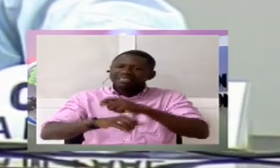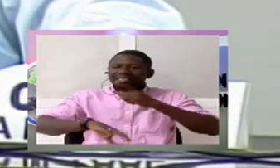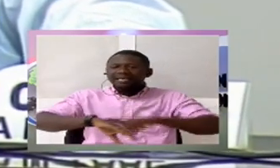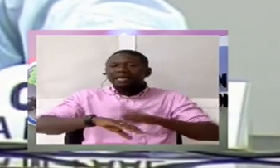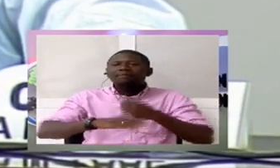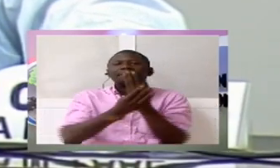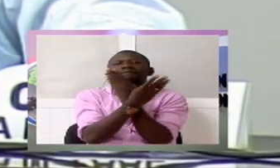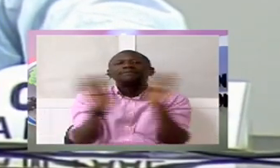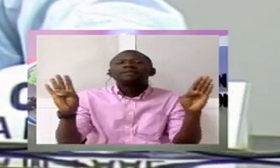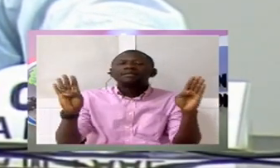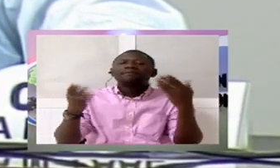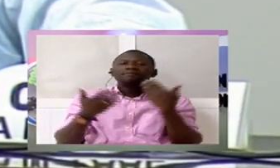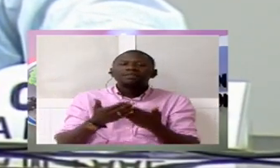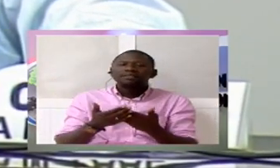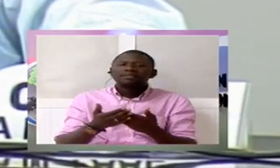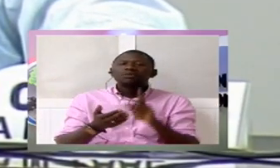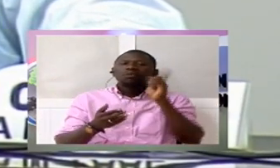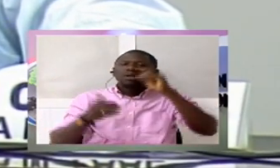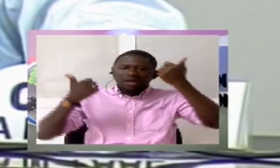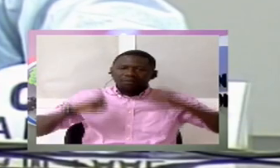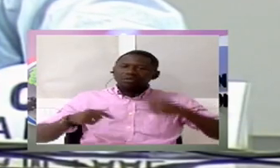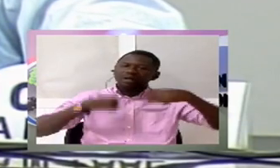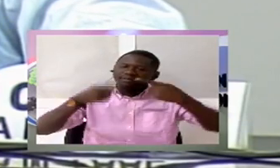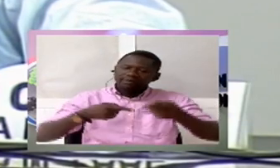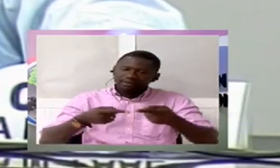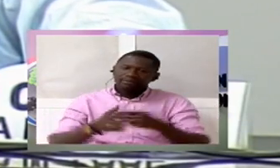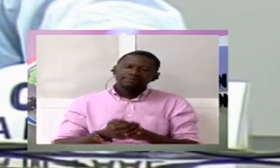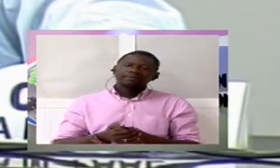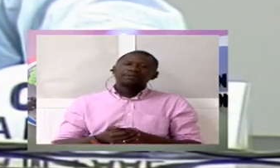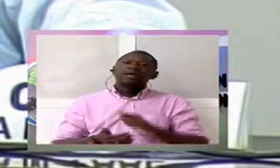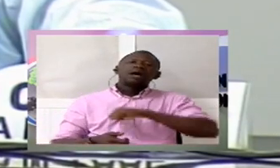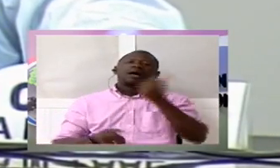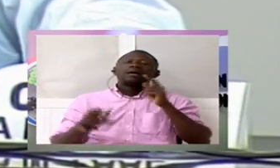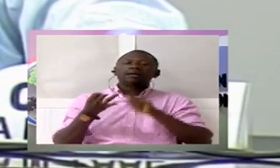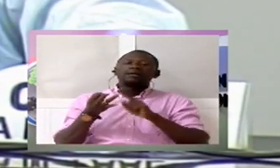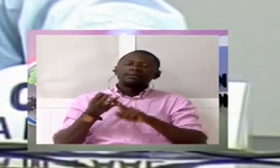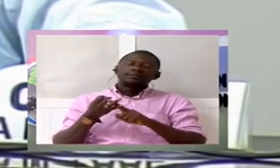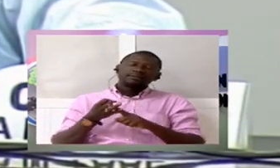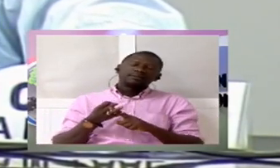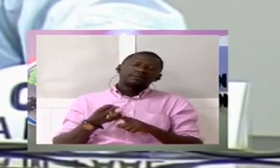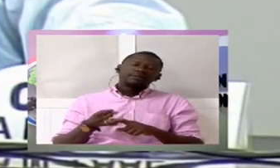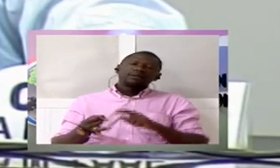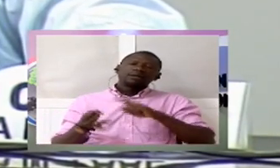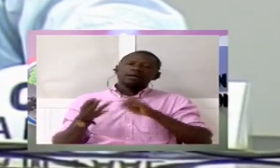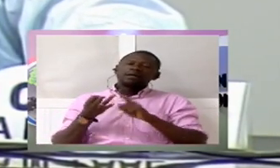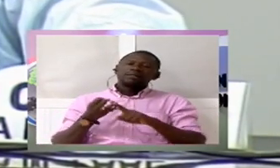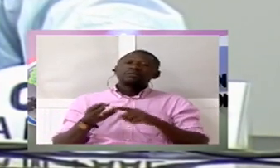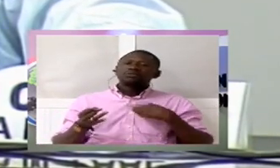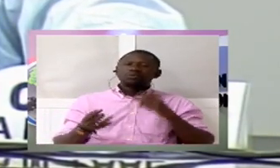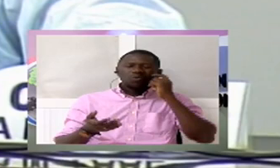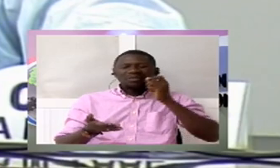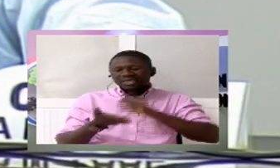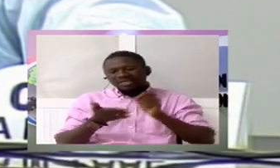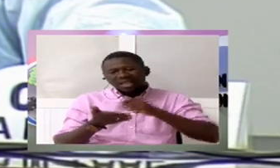the petitions that you have made, you and your family have made to Yaya Jame to secure Baba's release. Alnata saferol